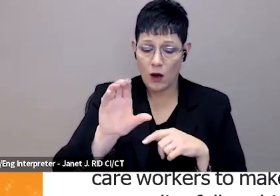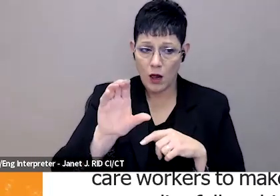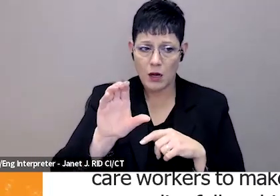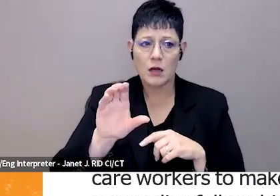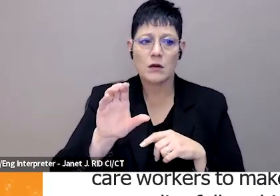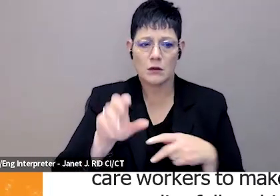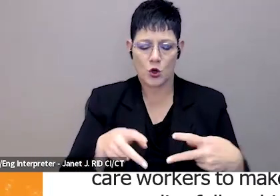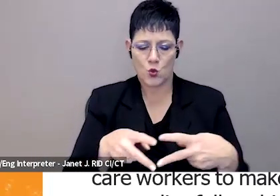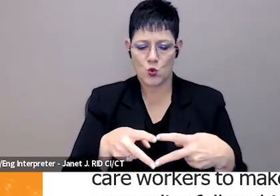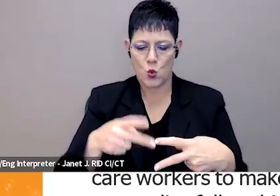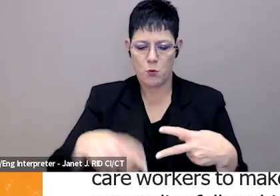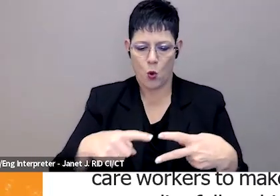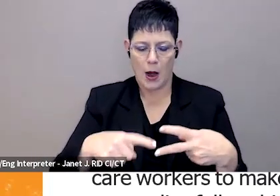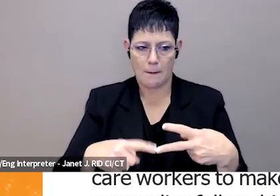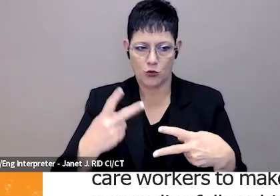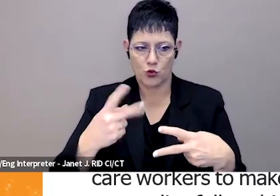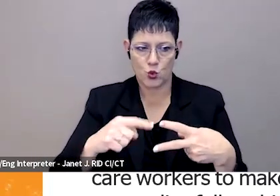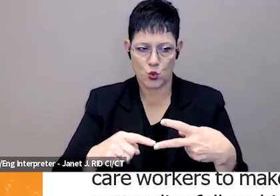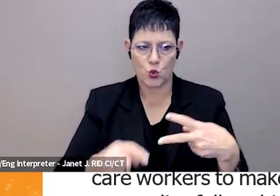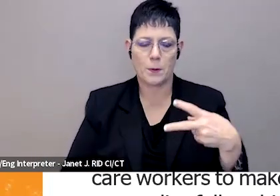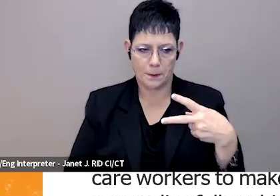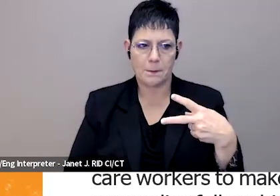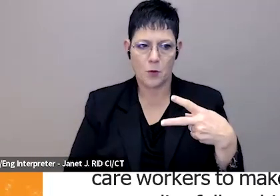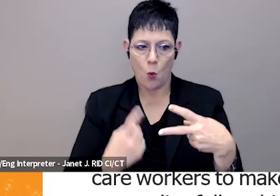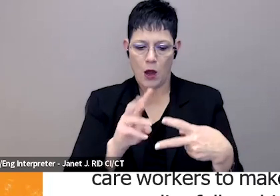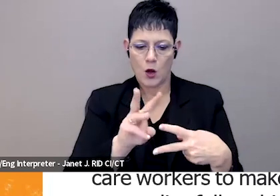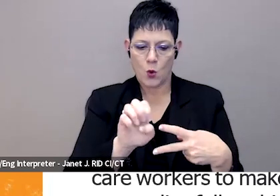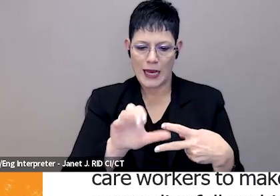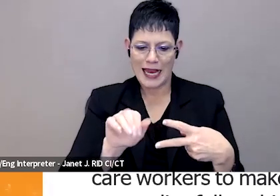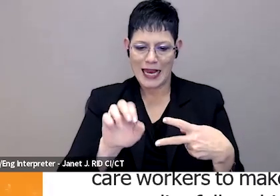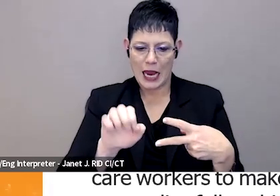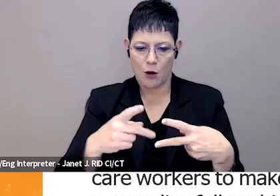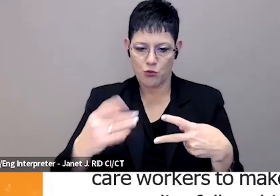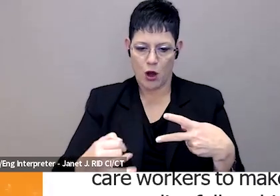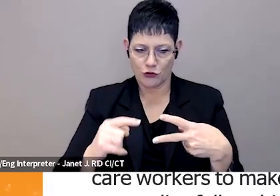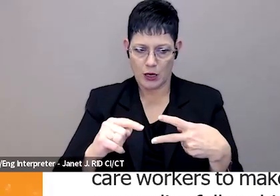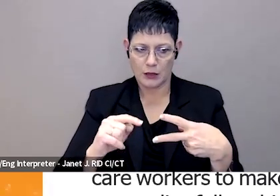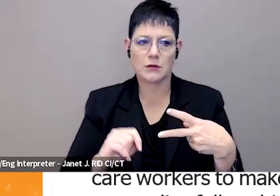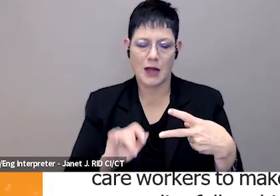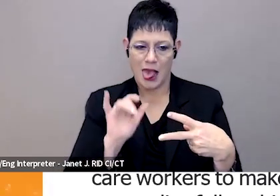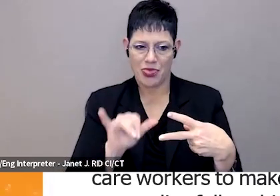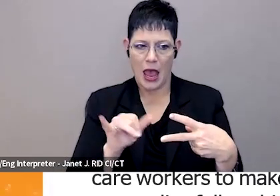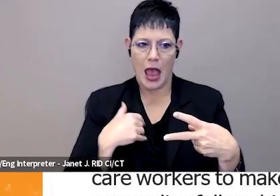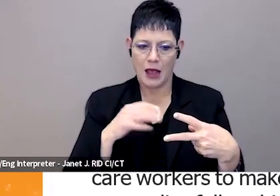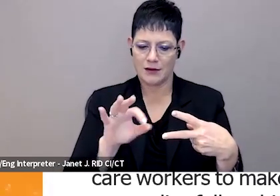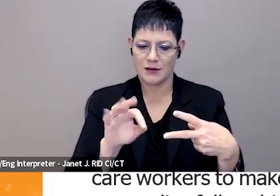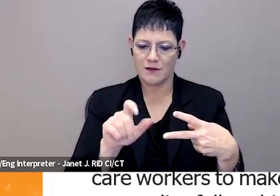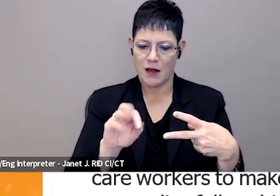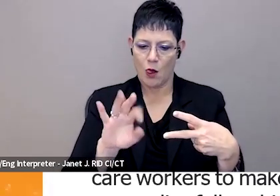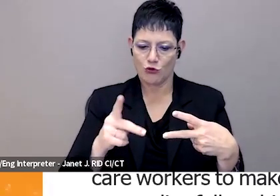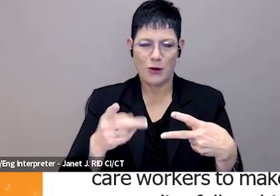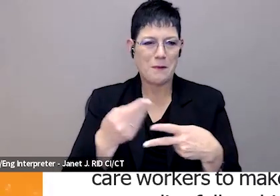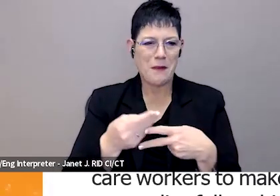different programs to support our direct care workers. One is a We Care project, which also includes a fellowship for home care workers